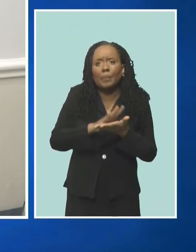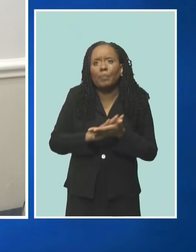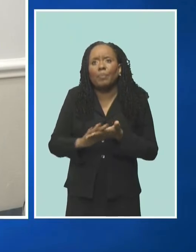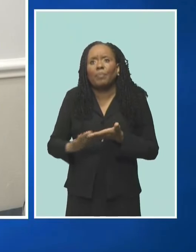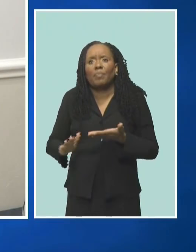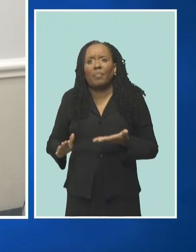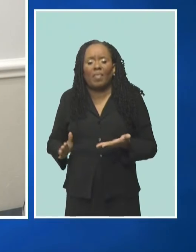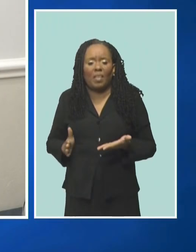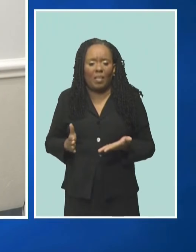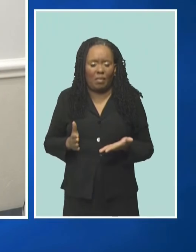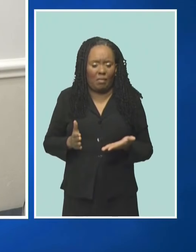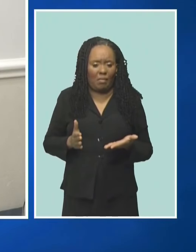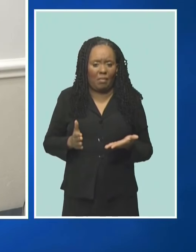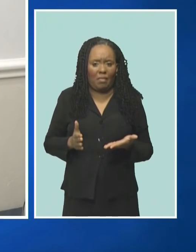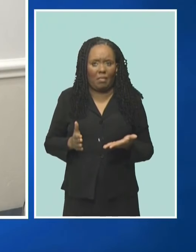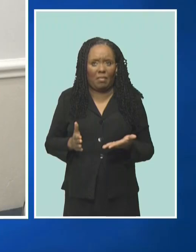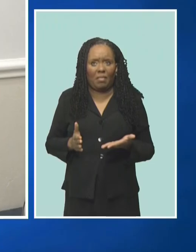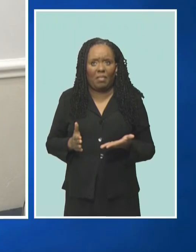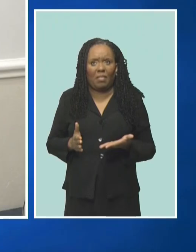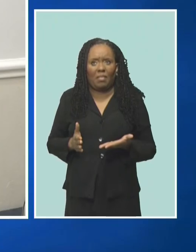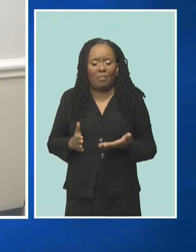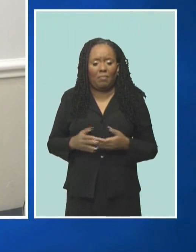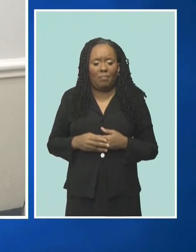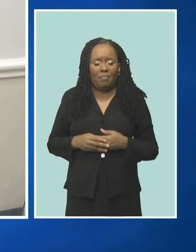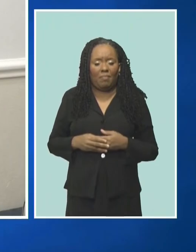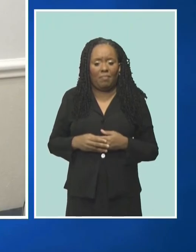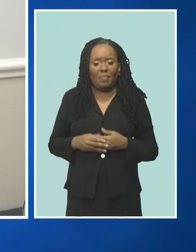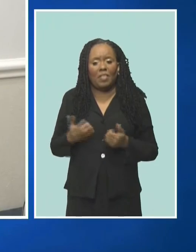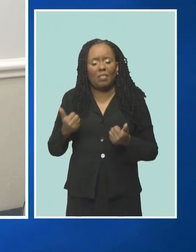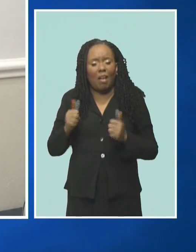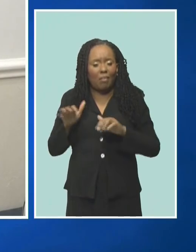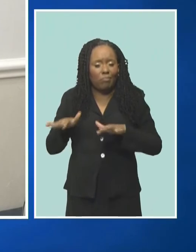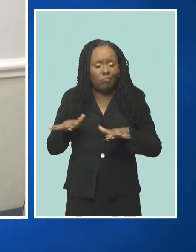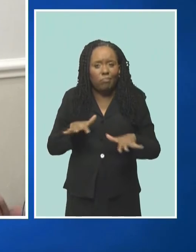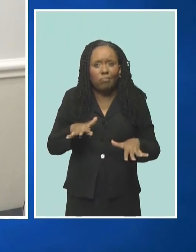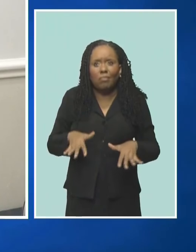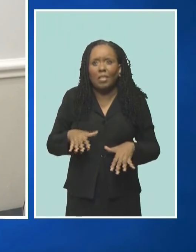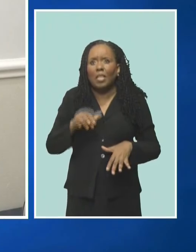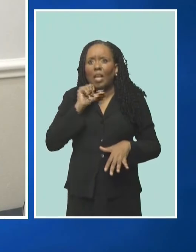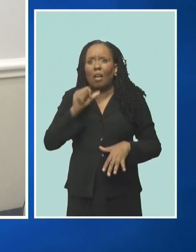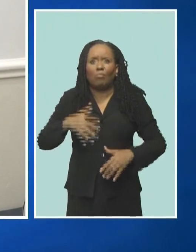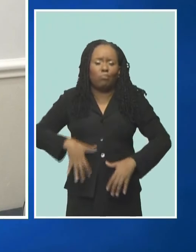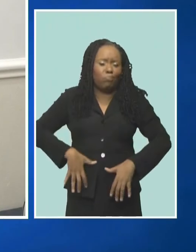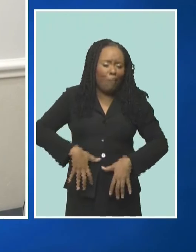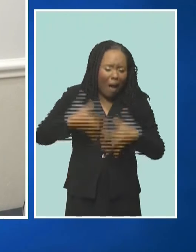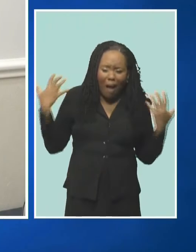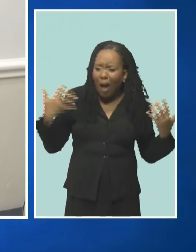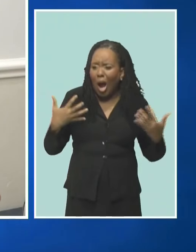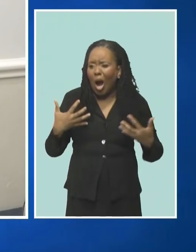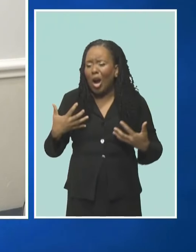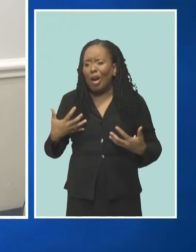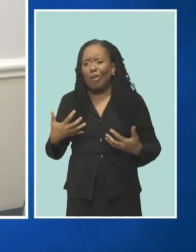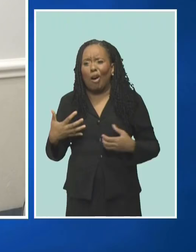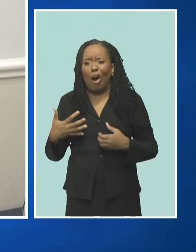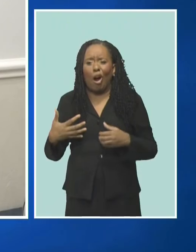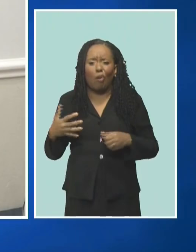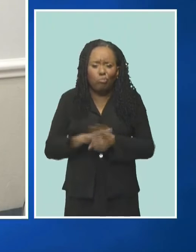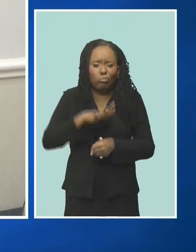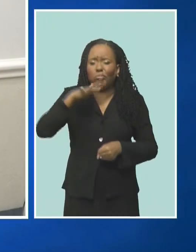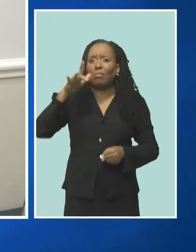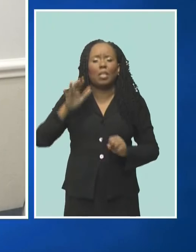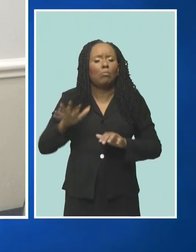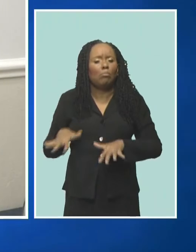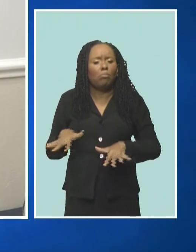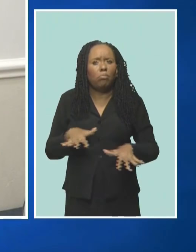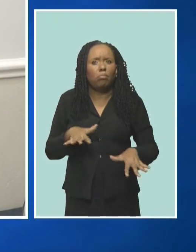comes, she tried to calm down in a good manner. She don't get angry, she don't get hyper. She just calm